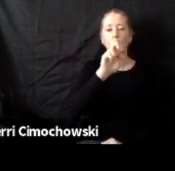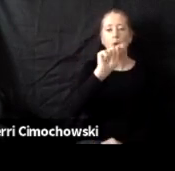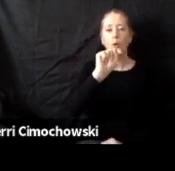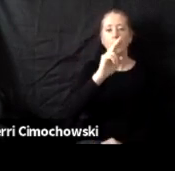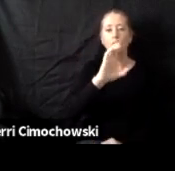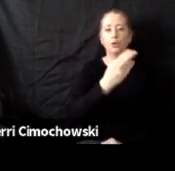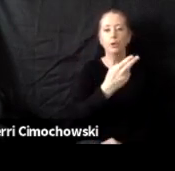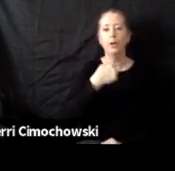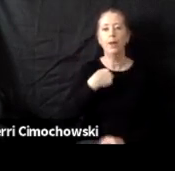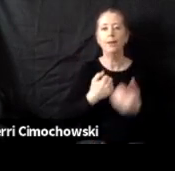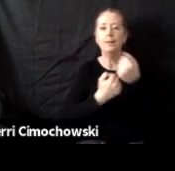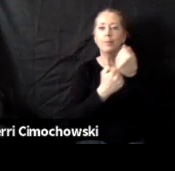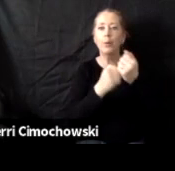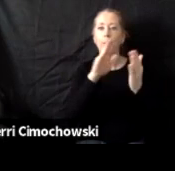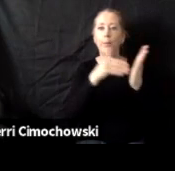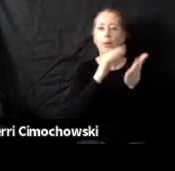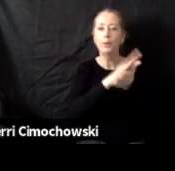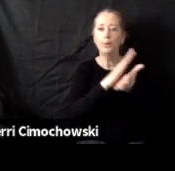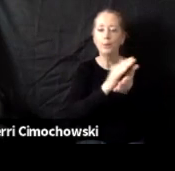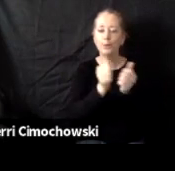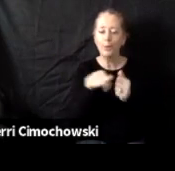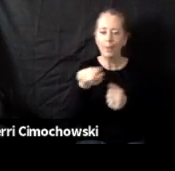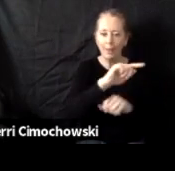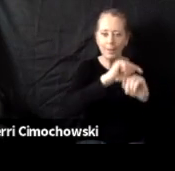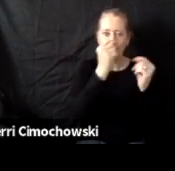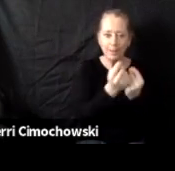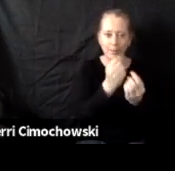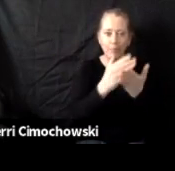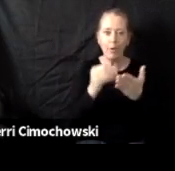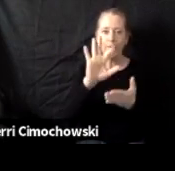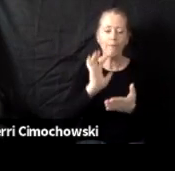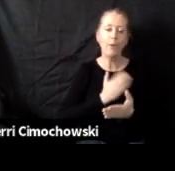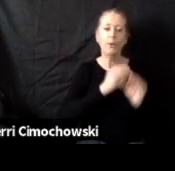middle schools alongside the rest of this team as part of our teaching and learning team.